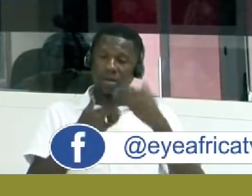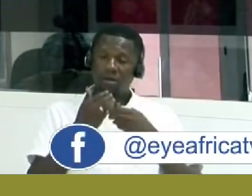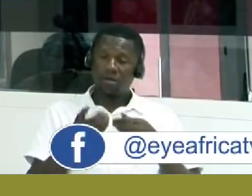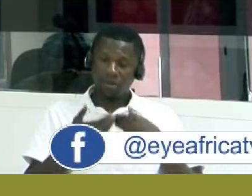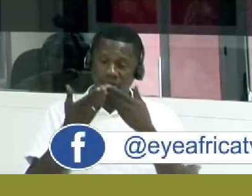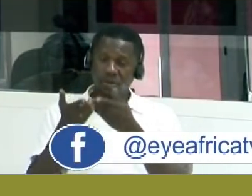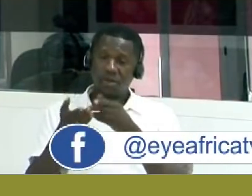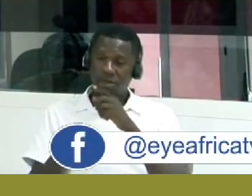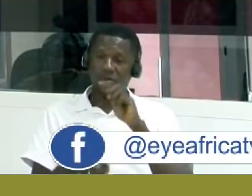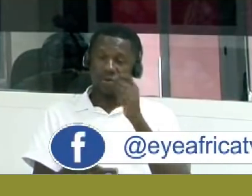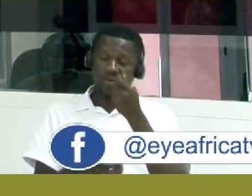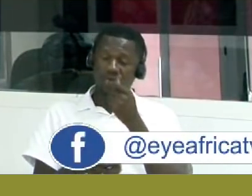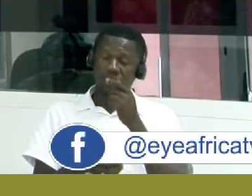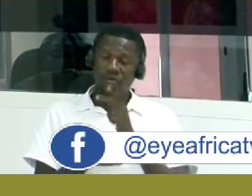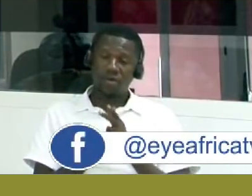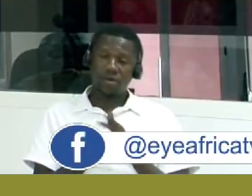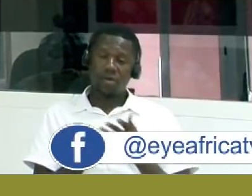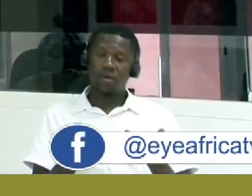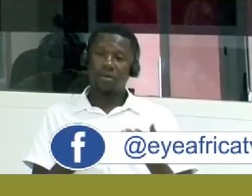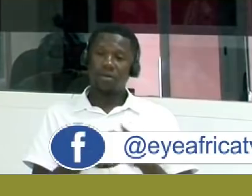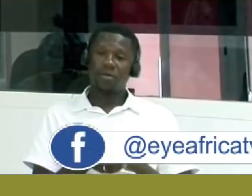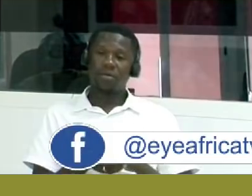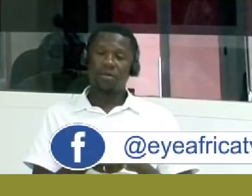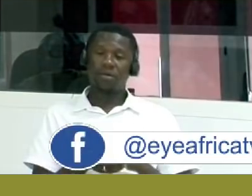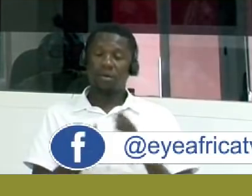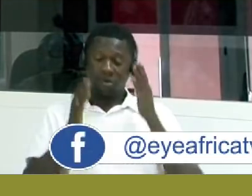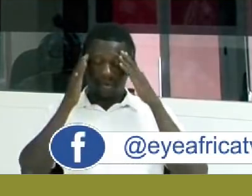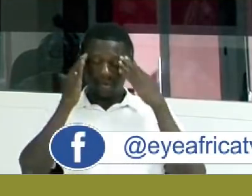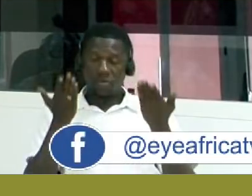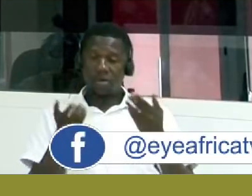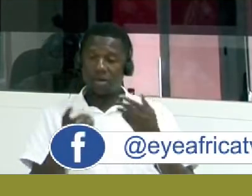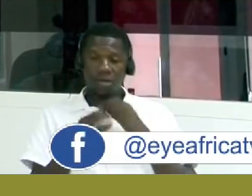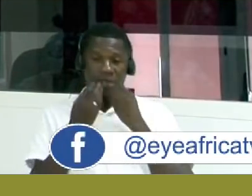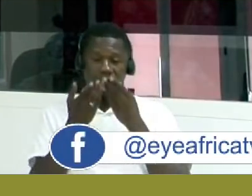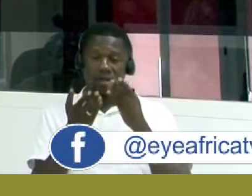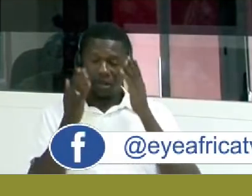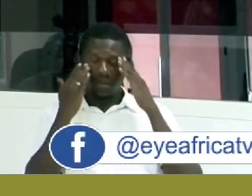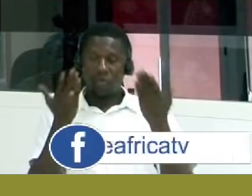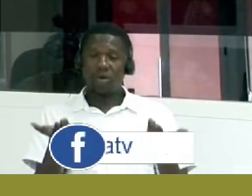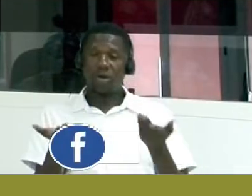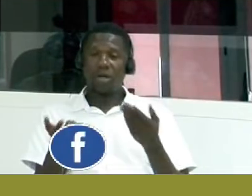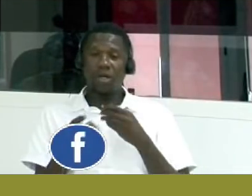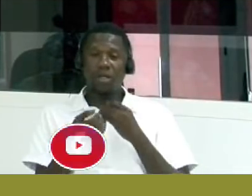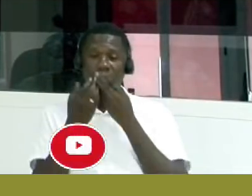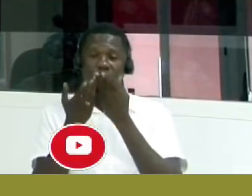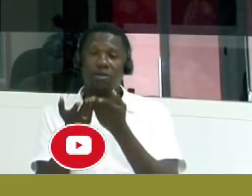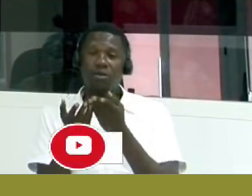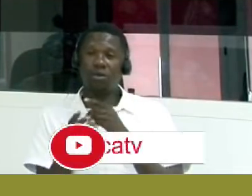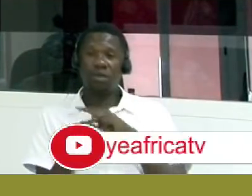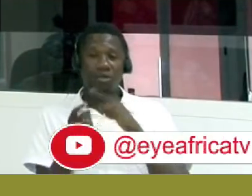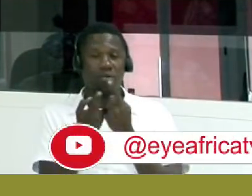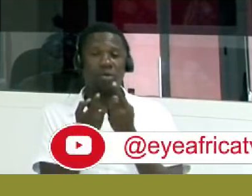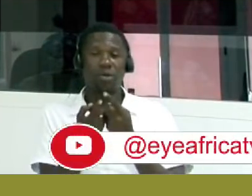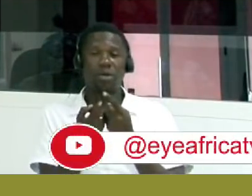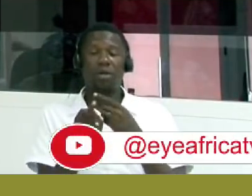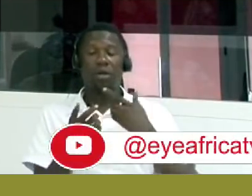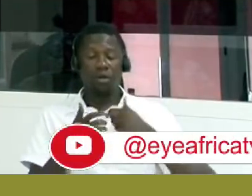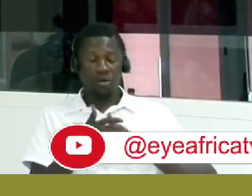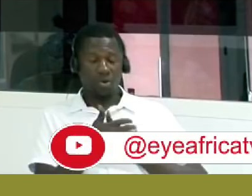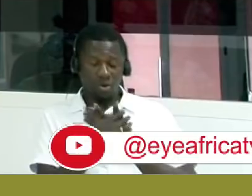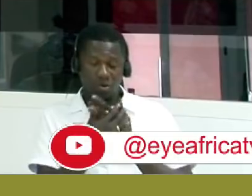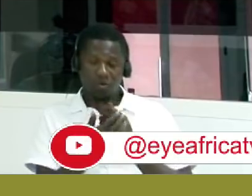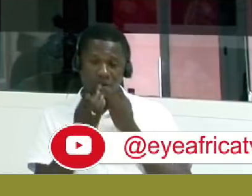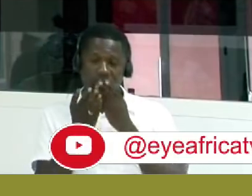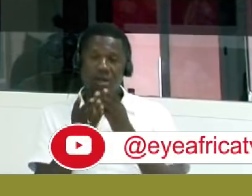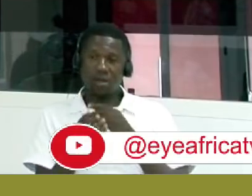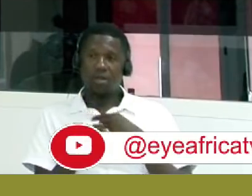Well, I don't know why. Maybe, as you say, I don't know. That's why I said to you, there is something I would have loved to say, but I'm waiting for you to allow me to say